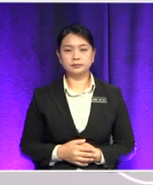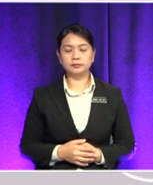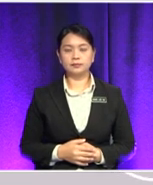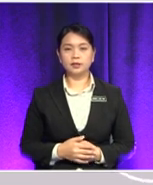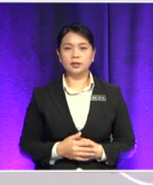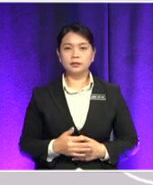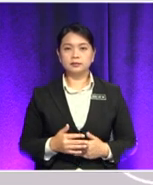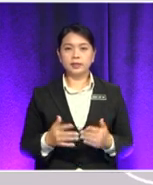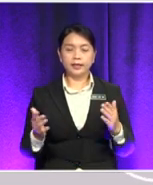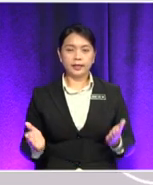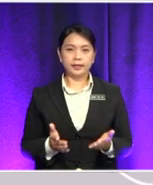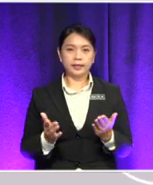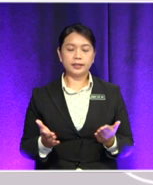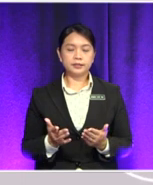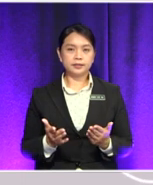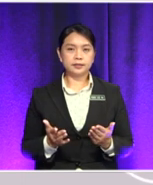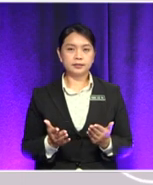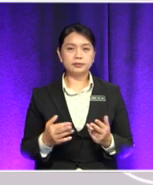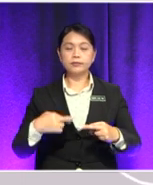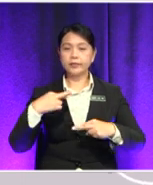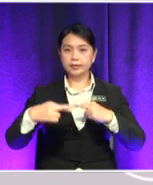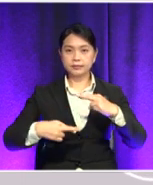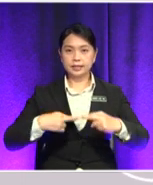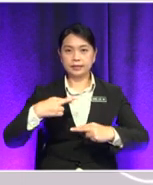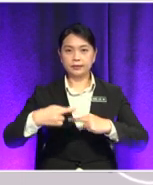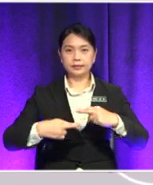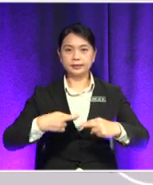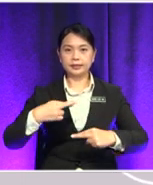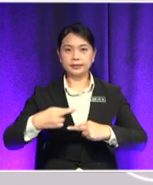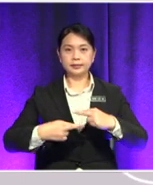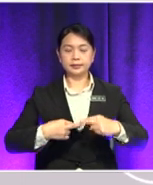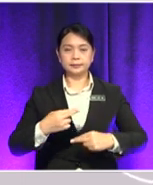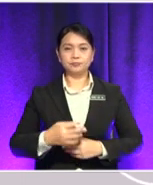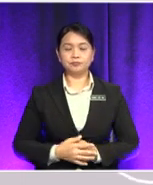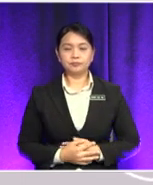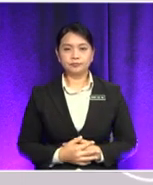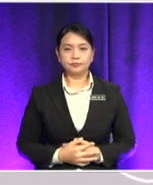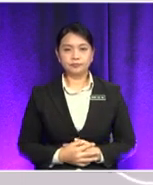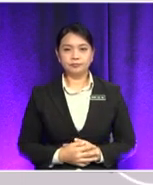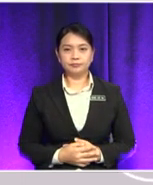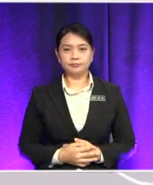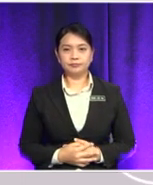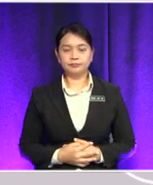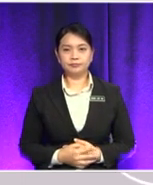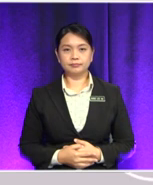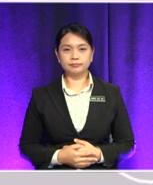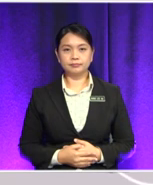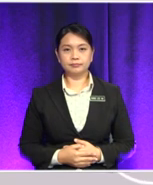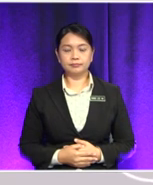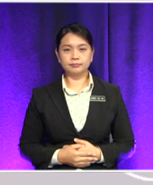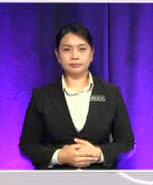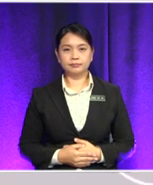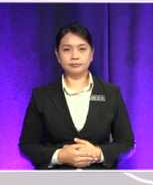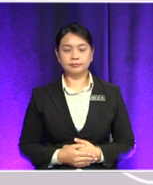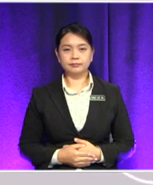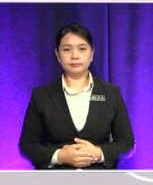Encourage recycling. Sorry? Oh, recycling. That's a very good idea. Yes. Very good idea. Encourage recycling. The third one.